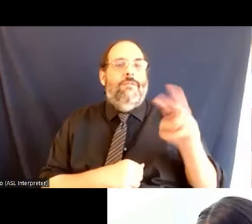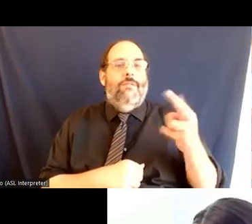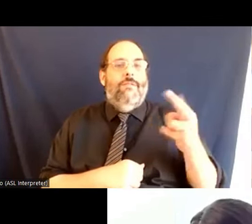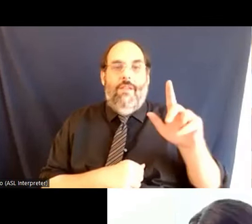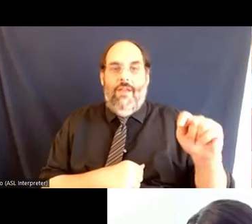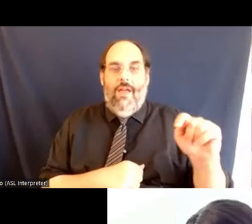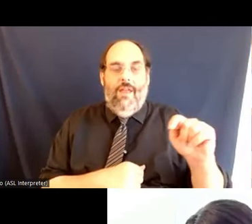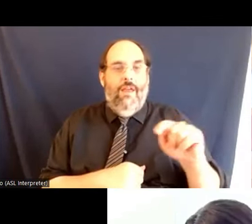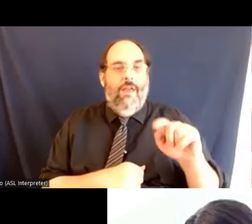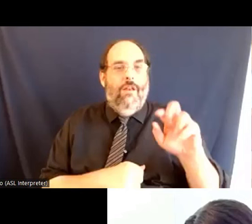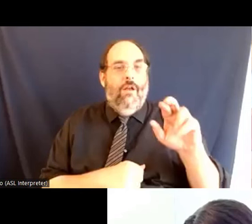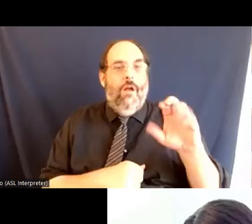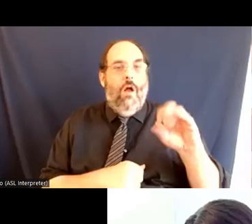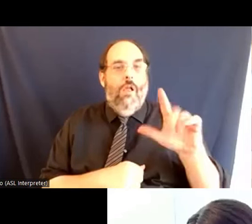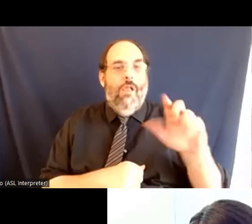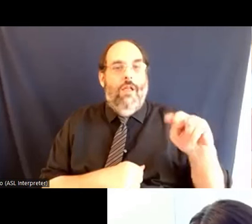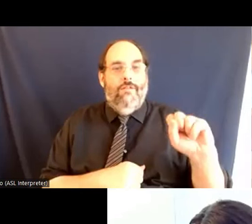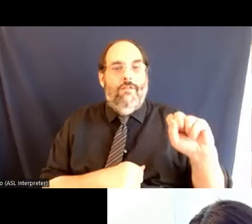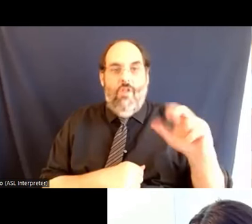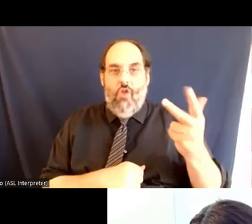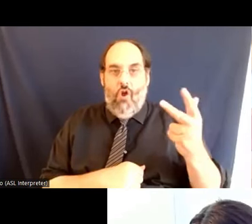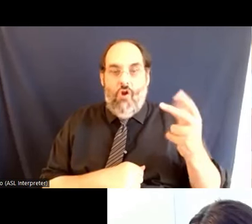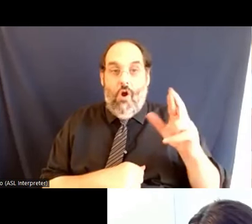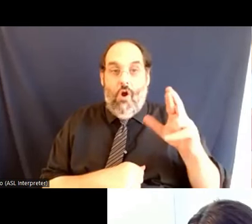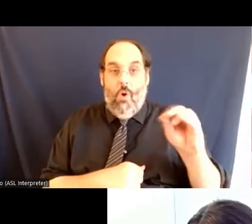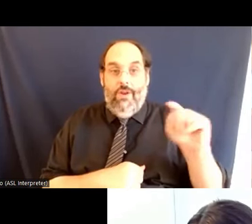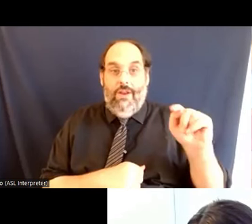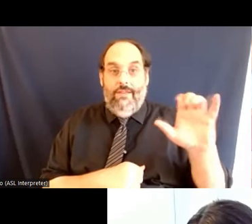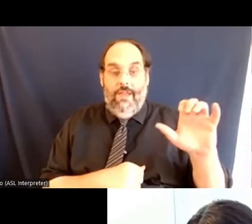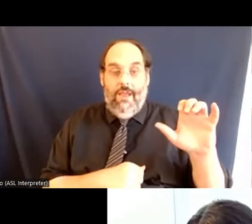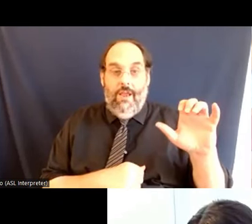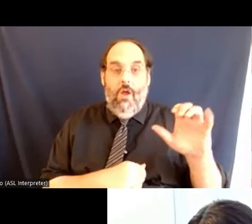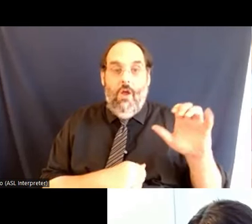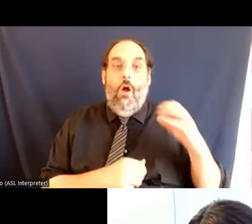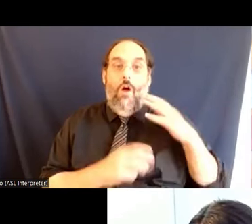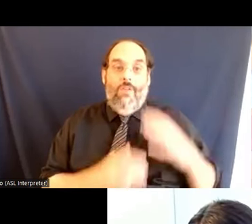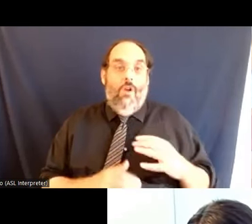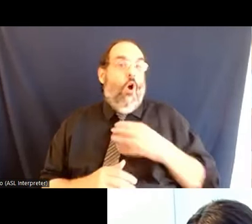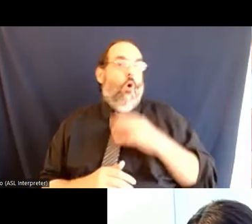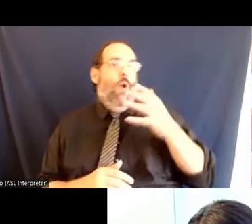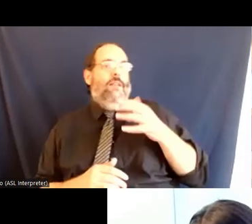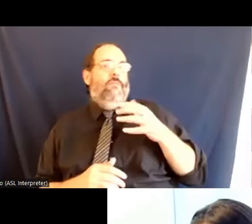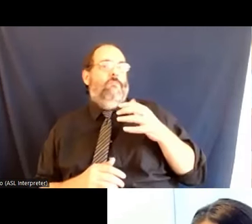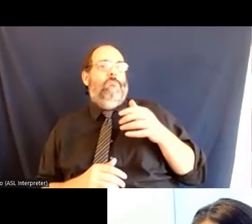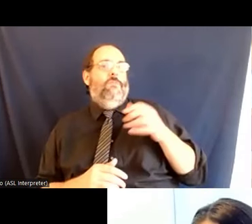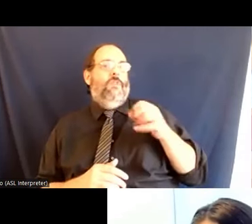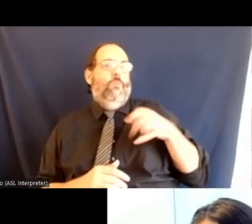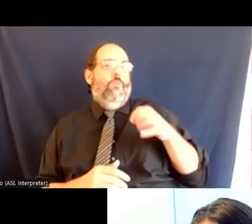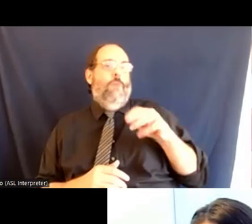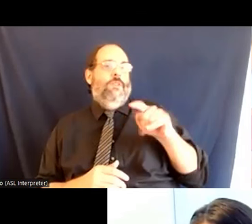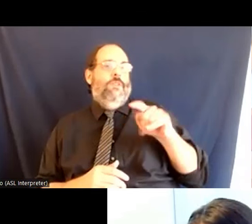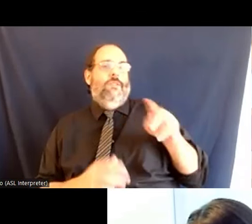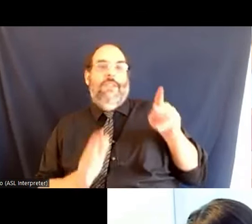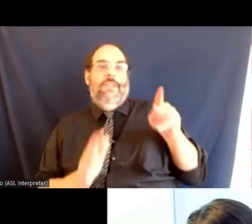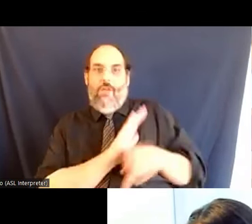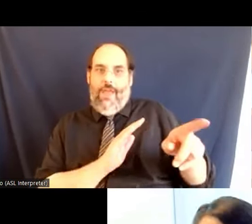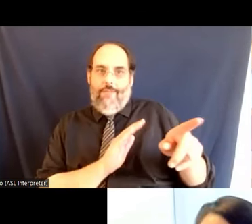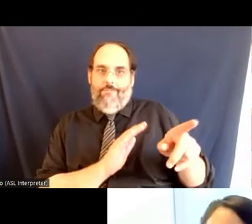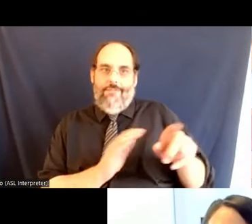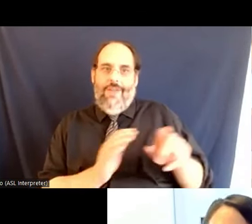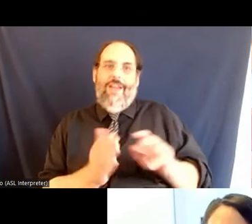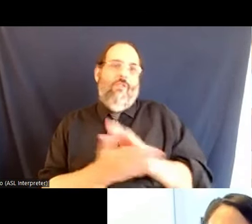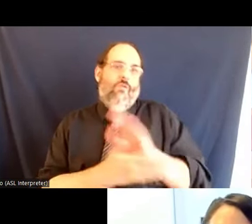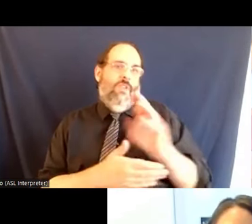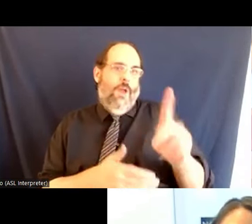a ROTC officer who was murdered by a white supremacist on the campus of the University of Maryland College Park. It's